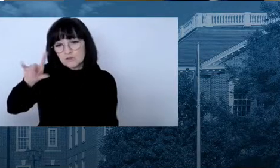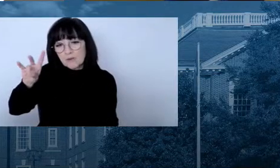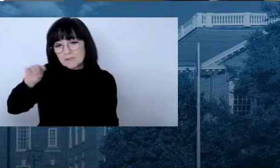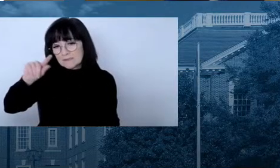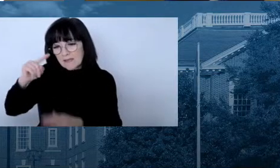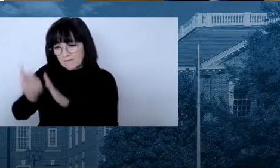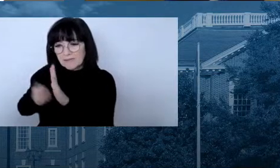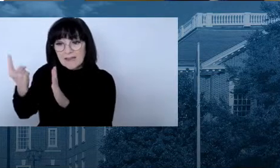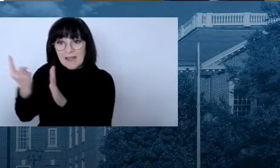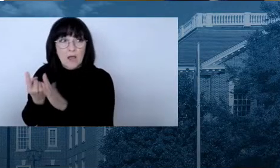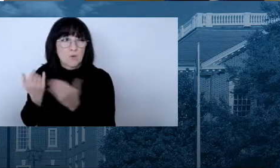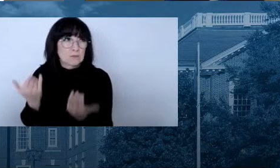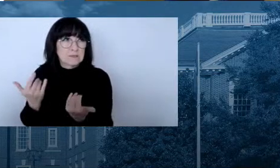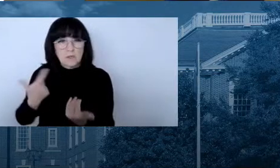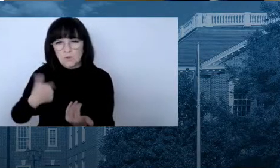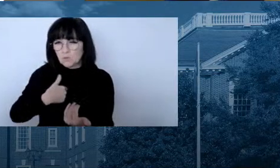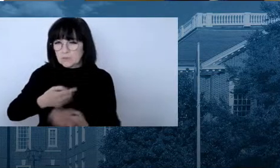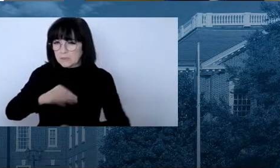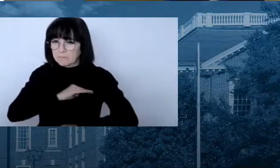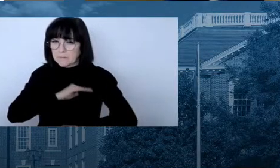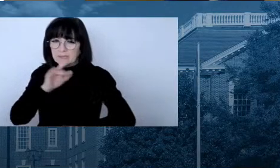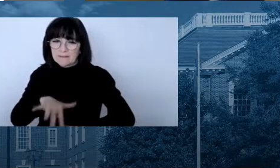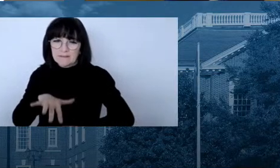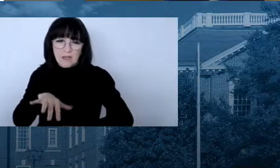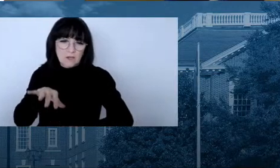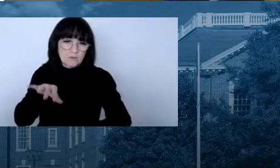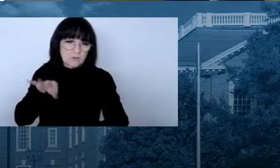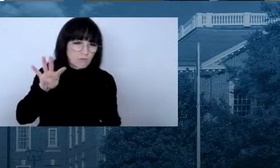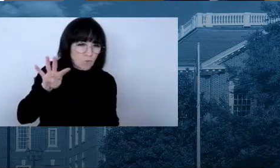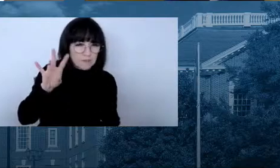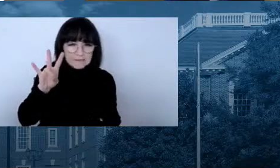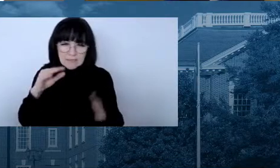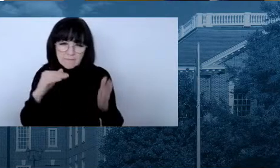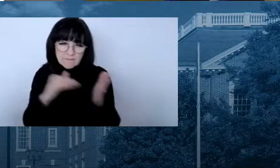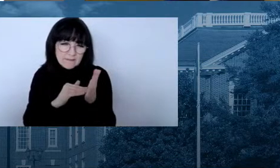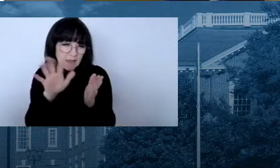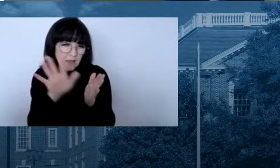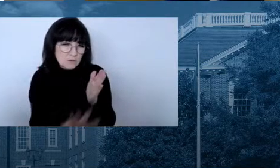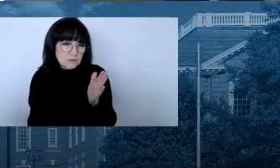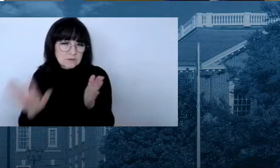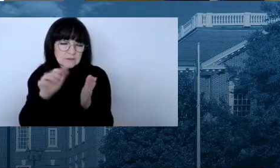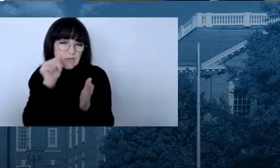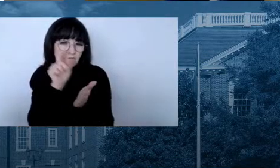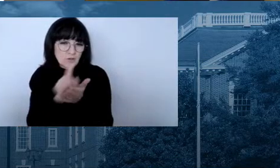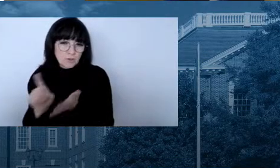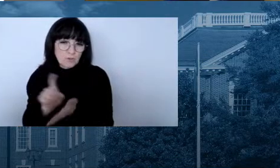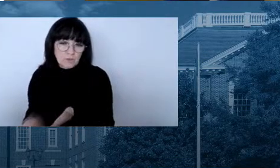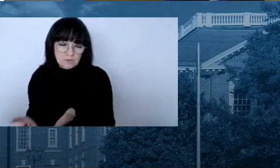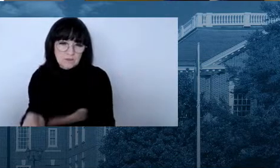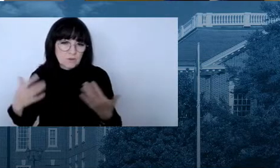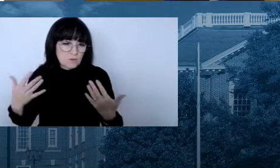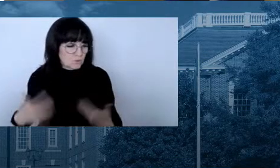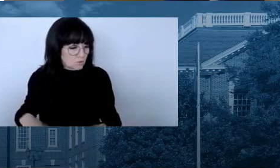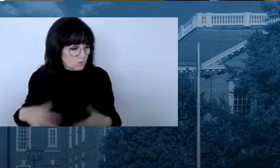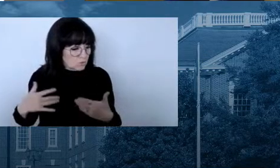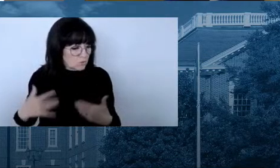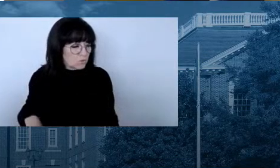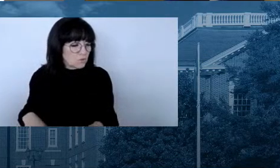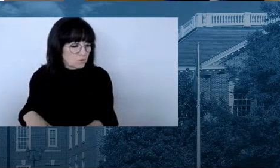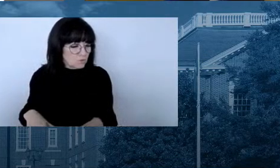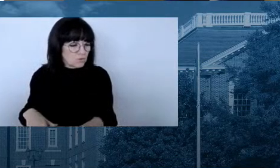that 40,000 or so a week. There's a tremendous demand for